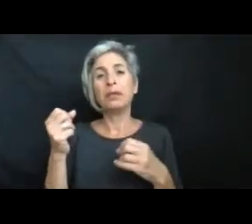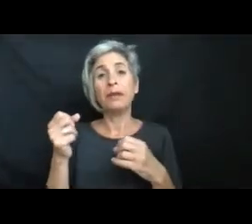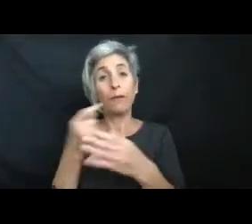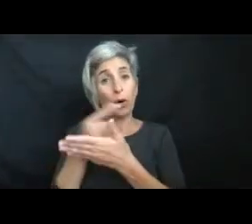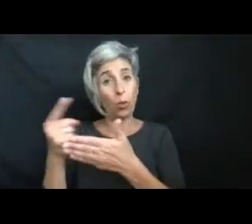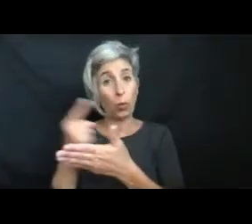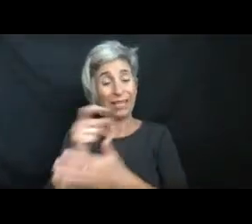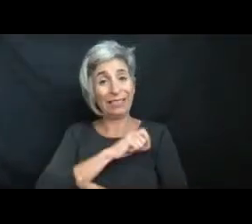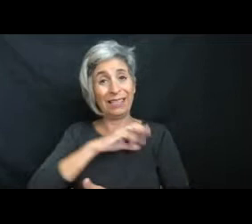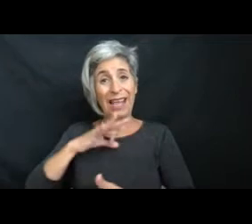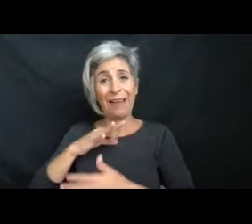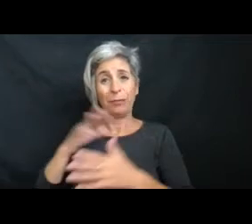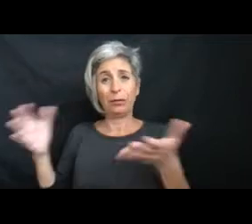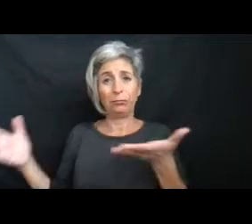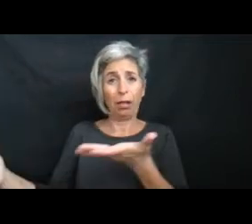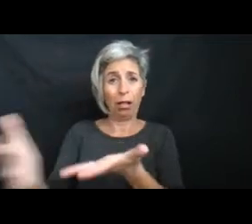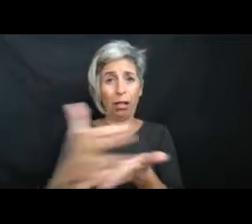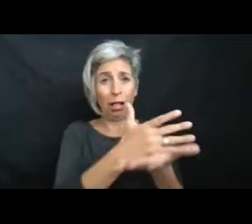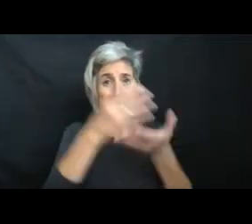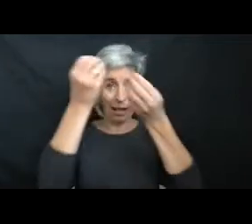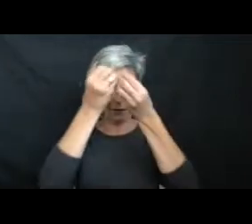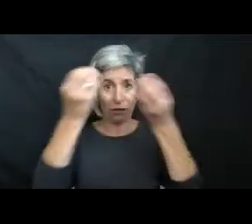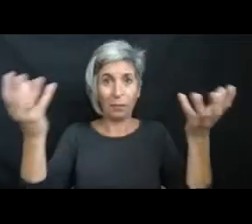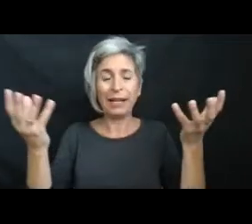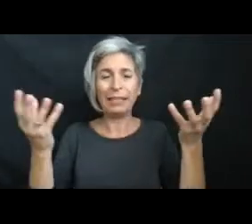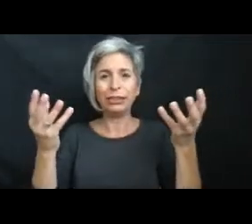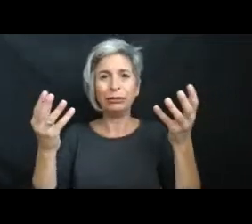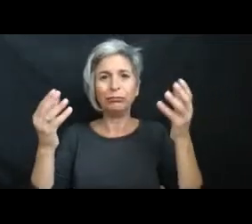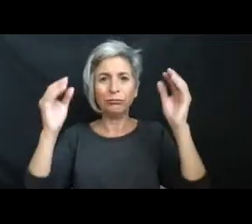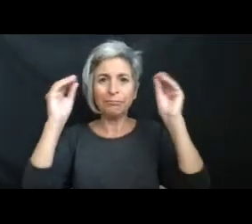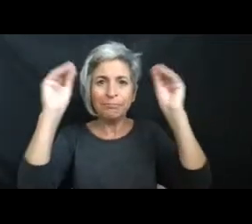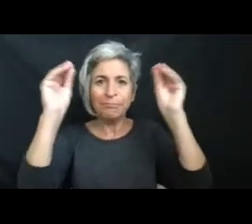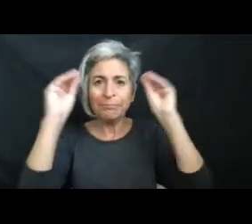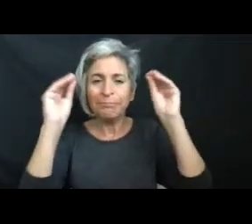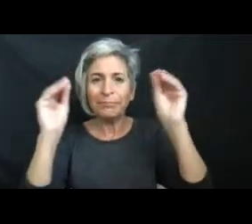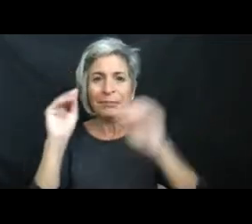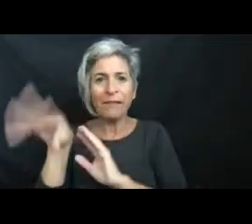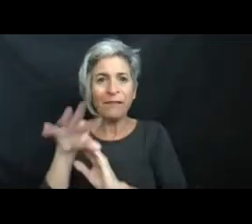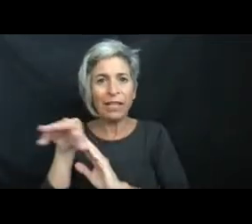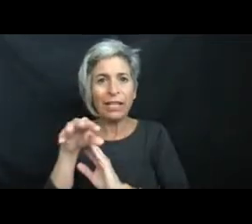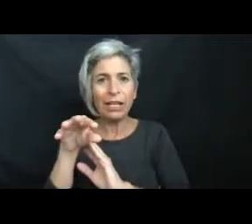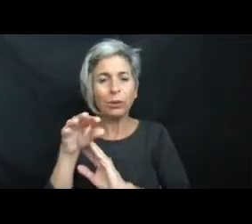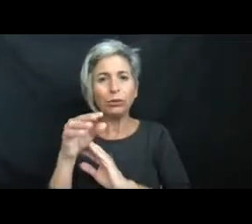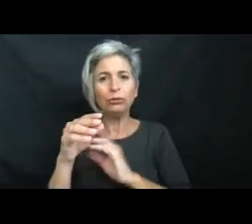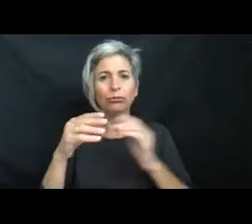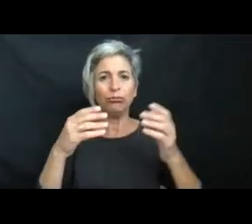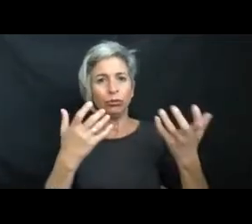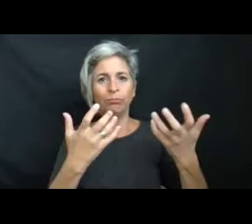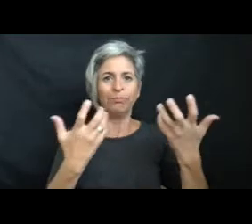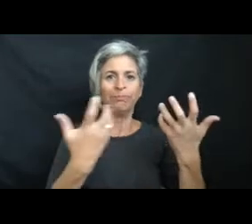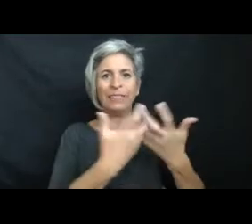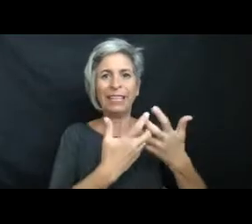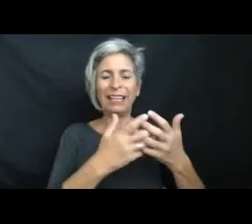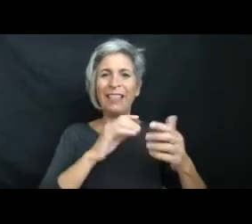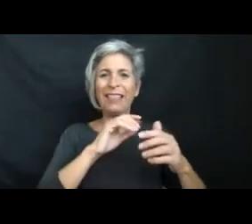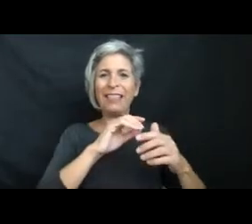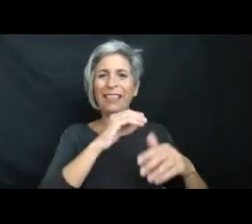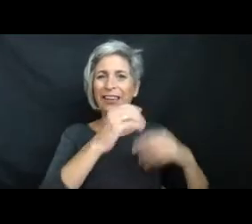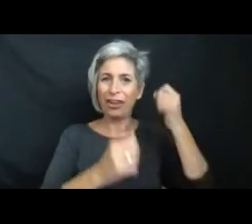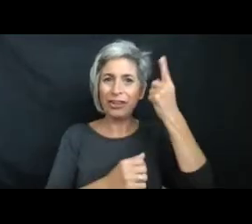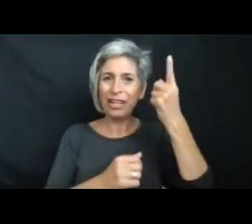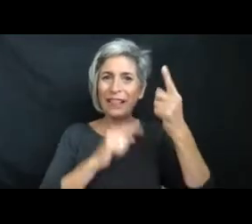putting together informational tutorial videos customized to our process. So when you